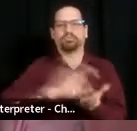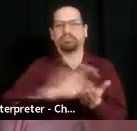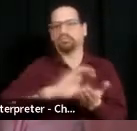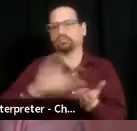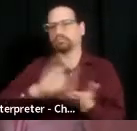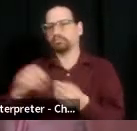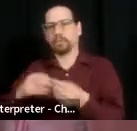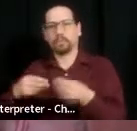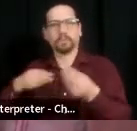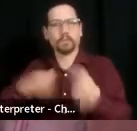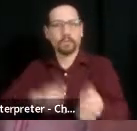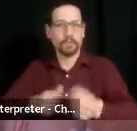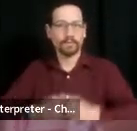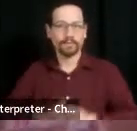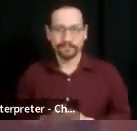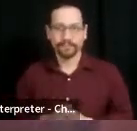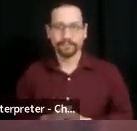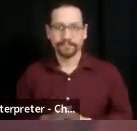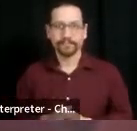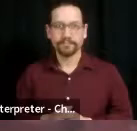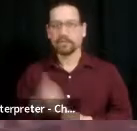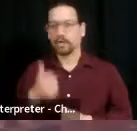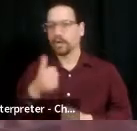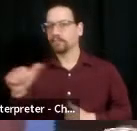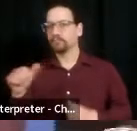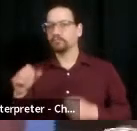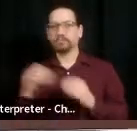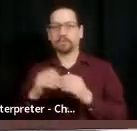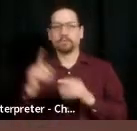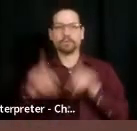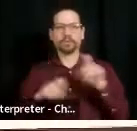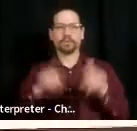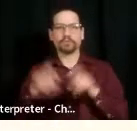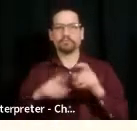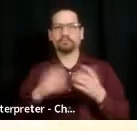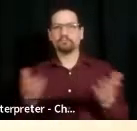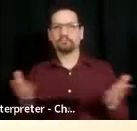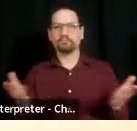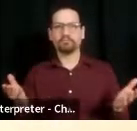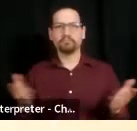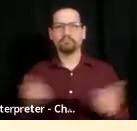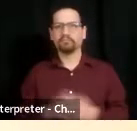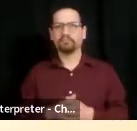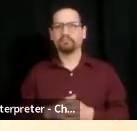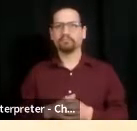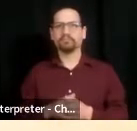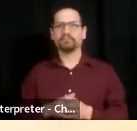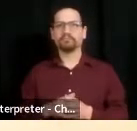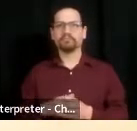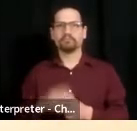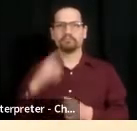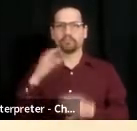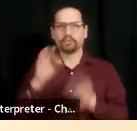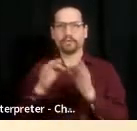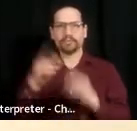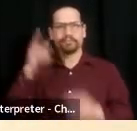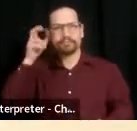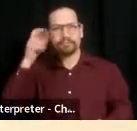I'm not sure who would be best to take the question, probably the governor, but with storms of this sort, you always